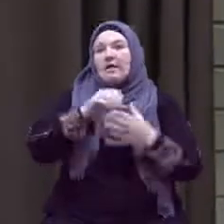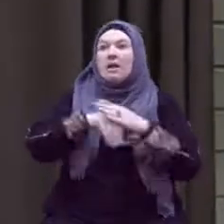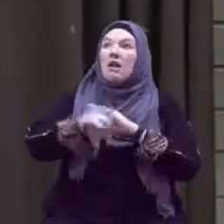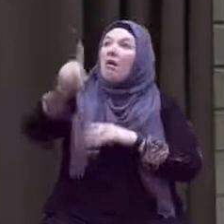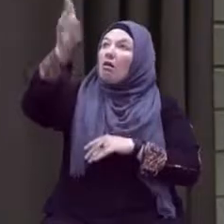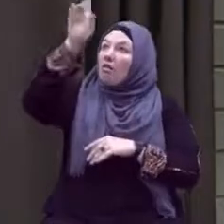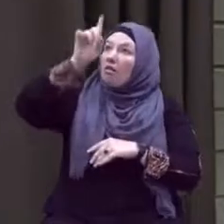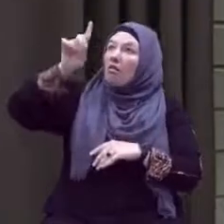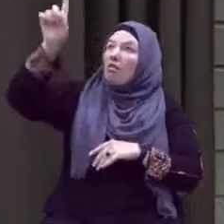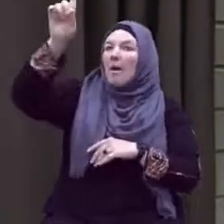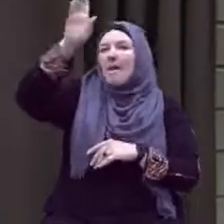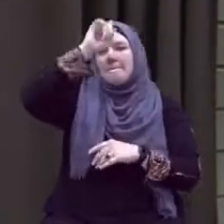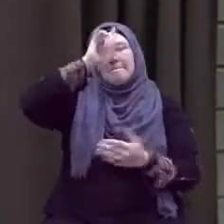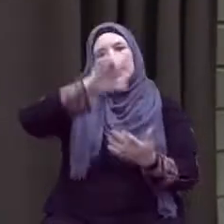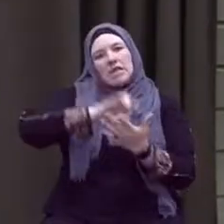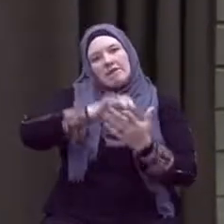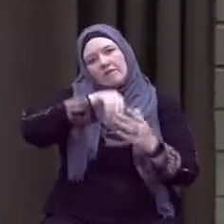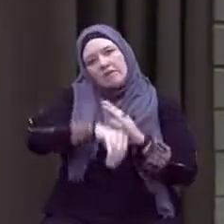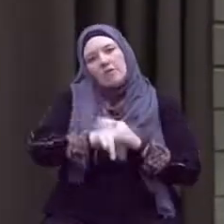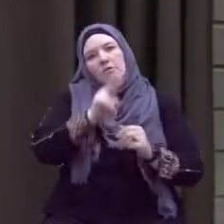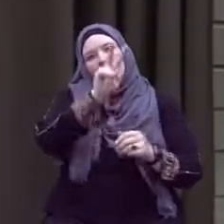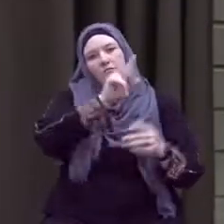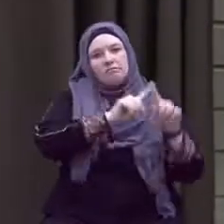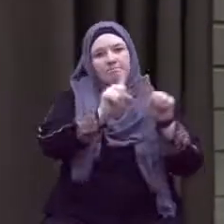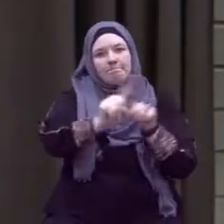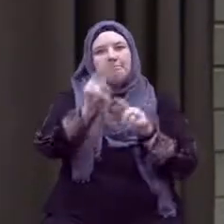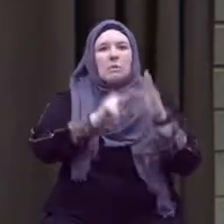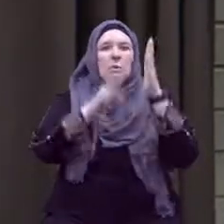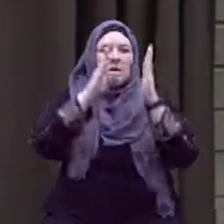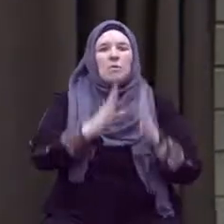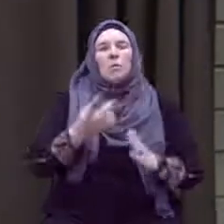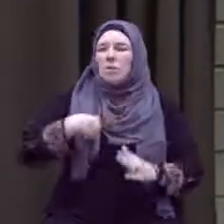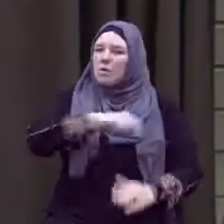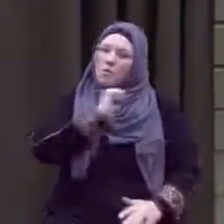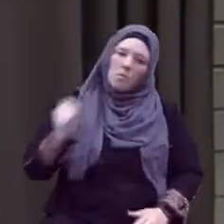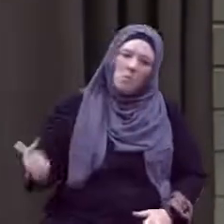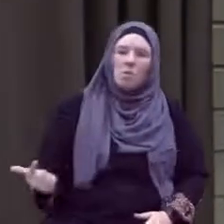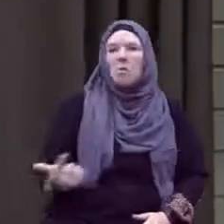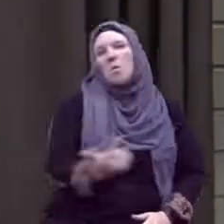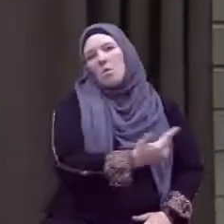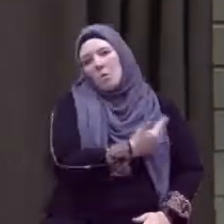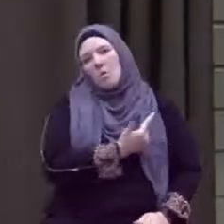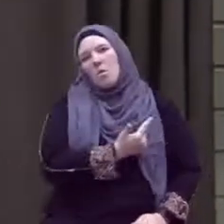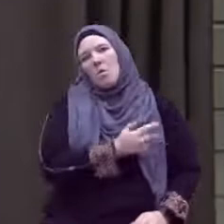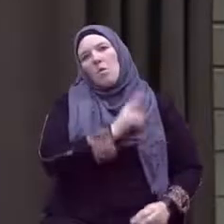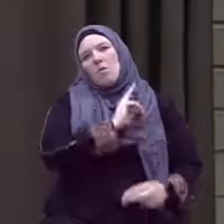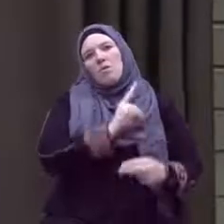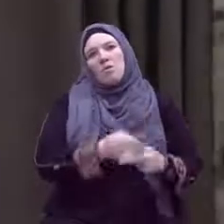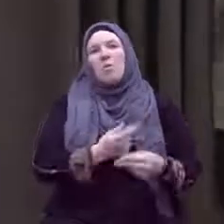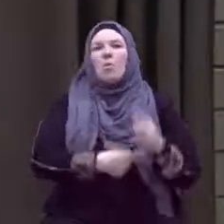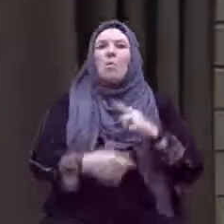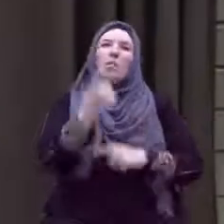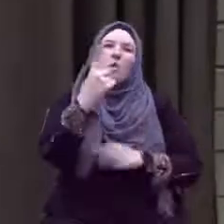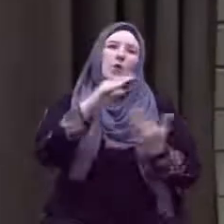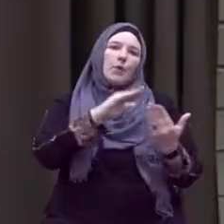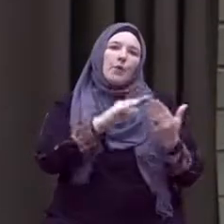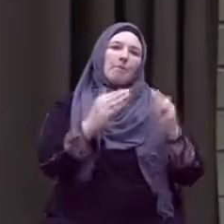and believed in the prophets, we all constitute one ummah.